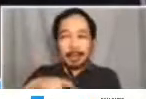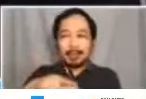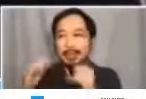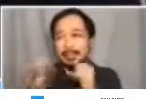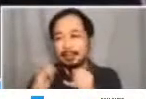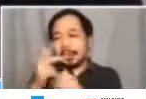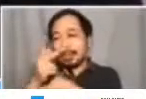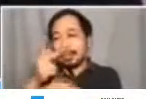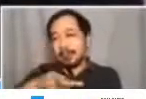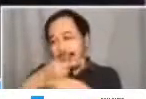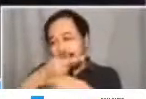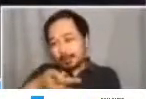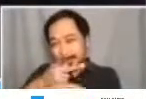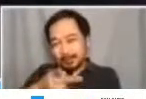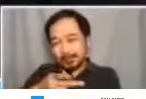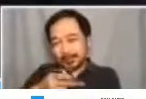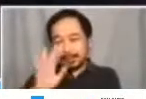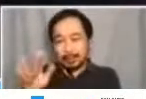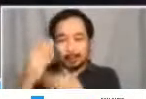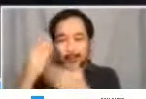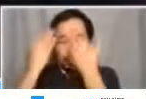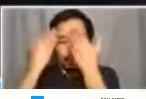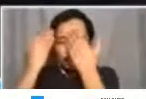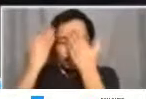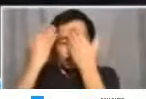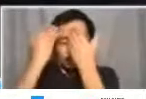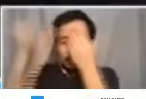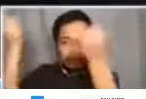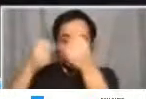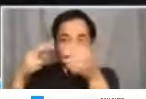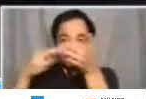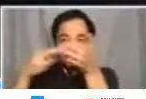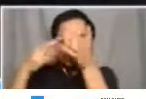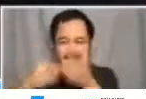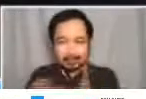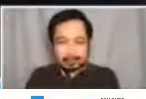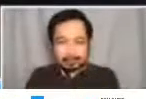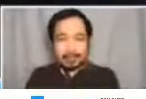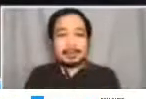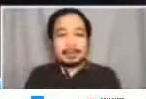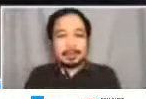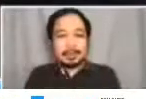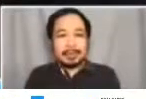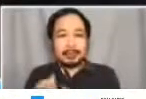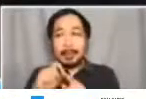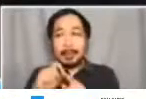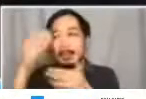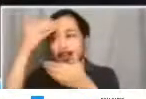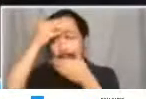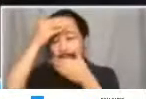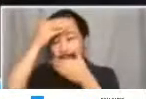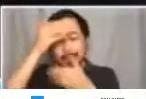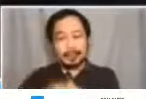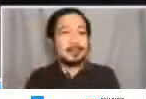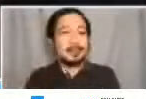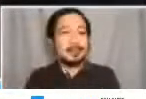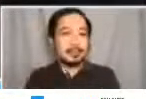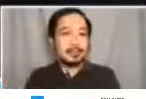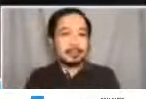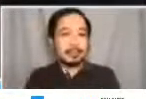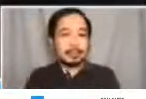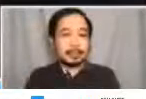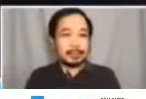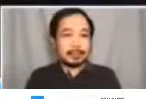Well, we have to just be, I think we have to define what is leisure and what is